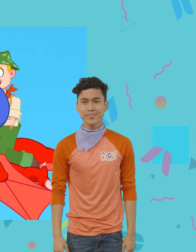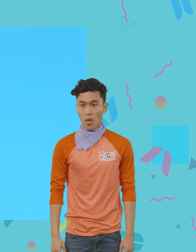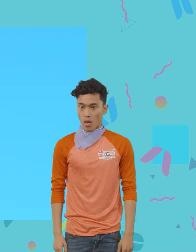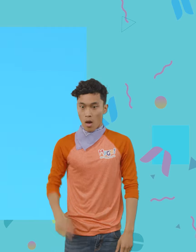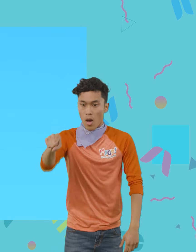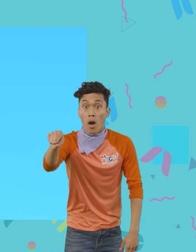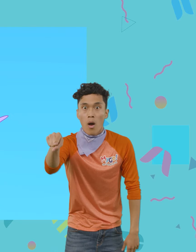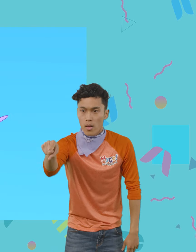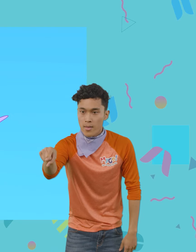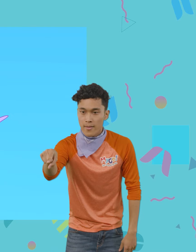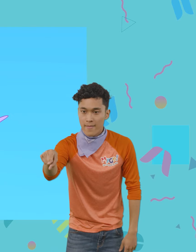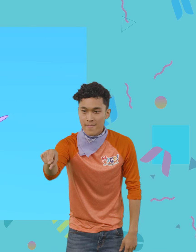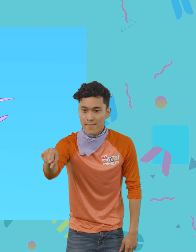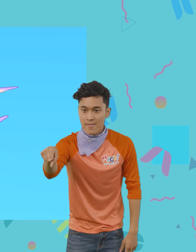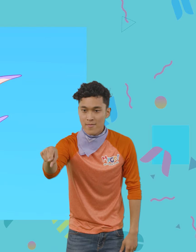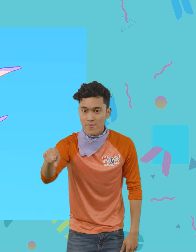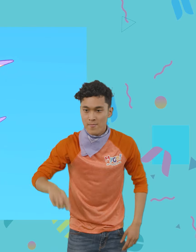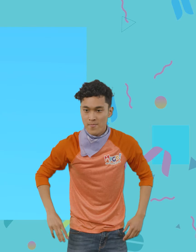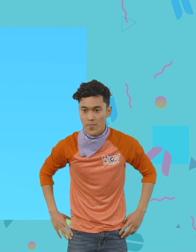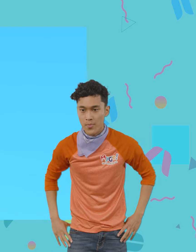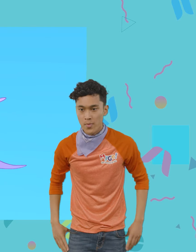There he is.